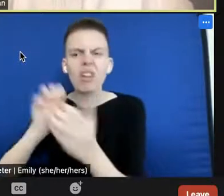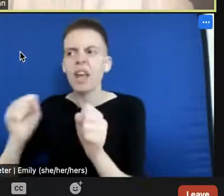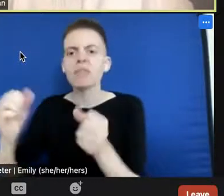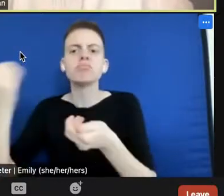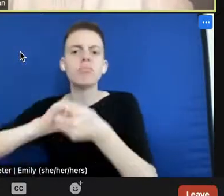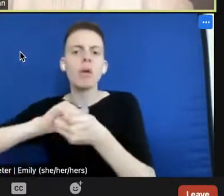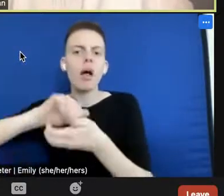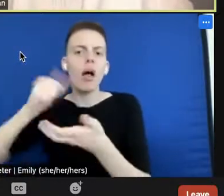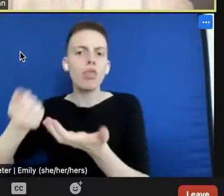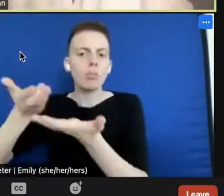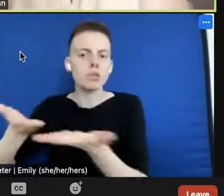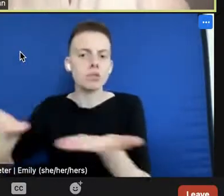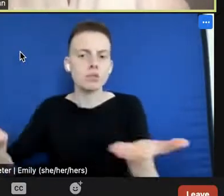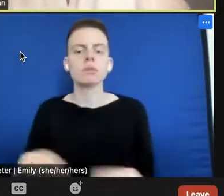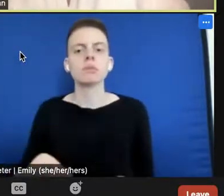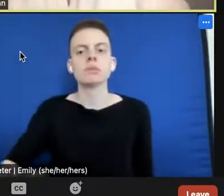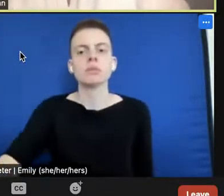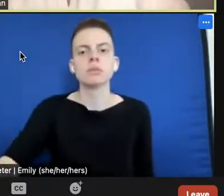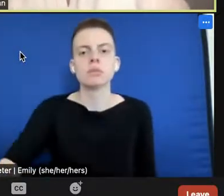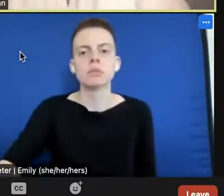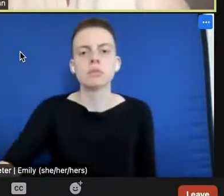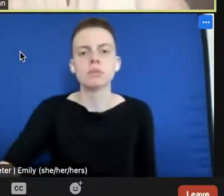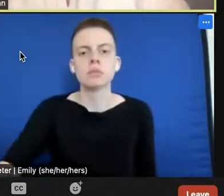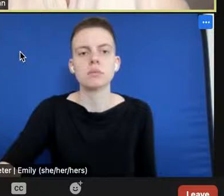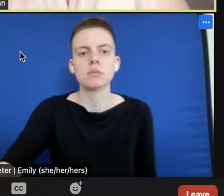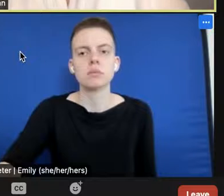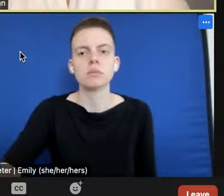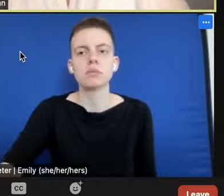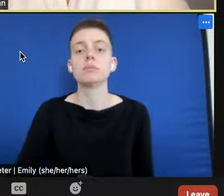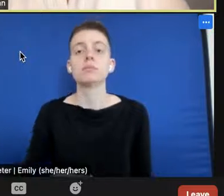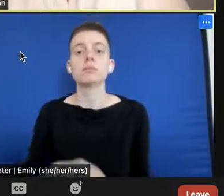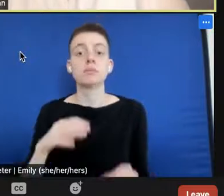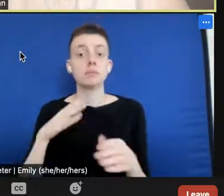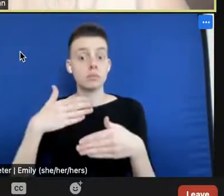It uses, so the process includes